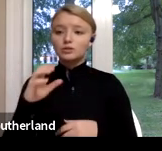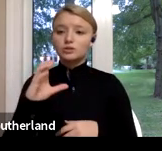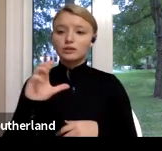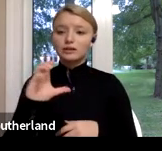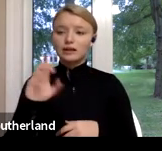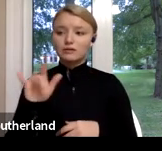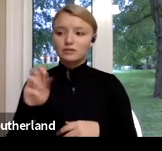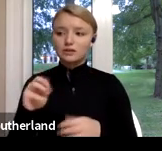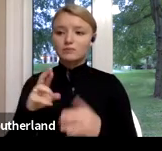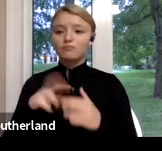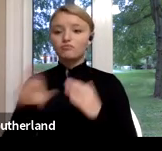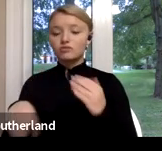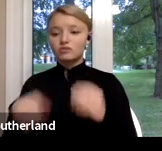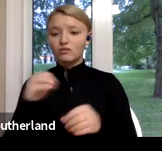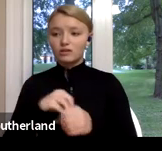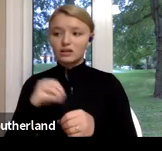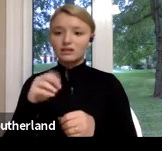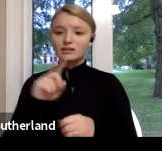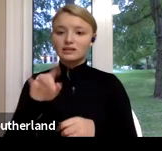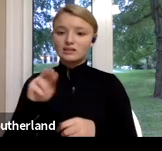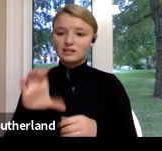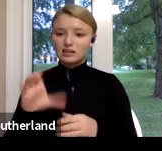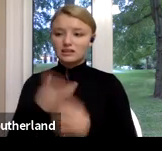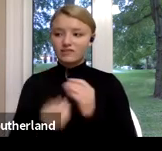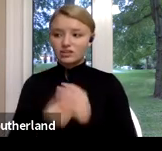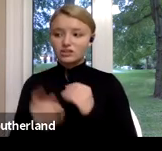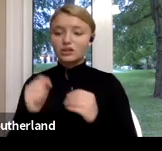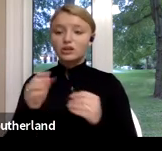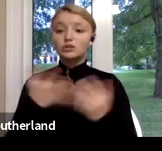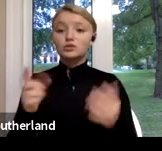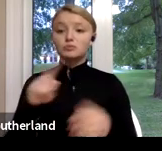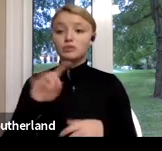zinc deficiency. Too much zinc can suppress